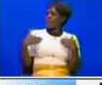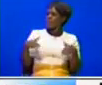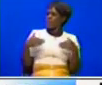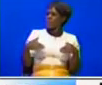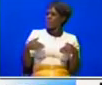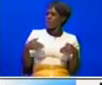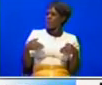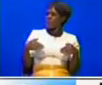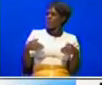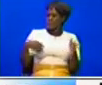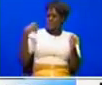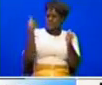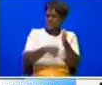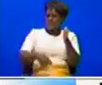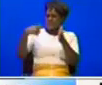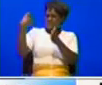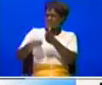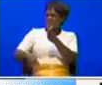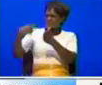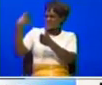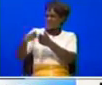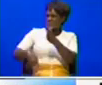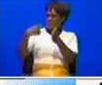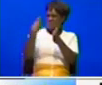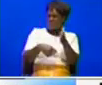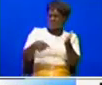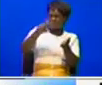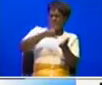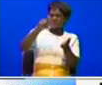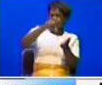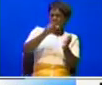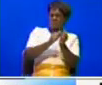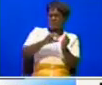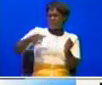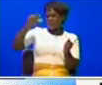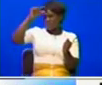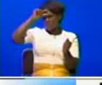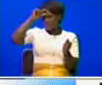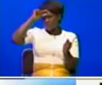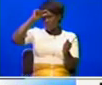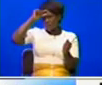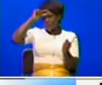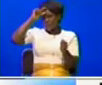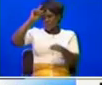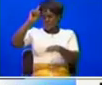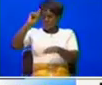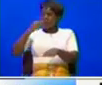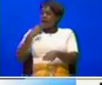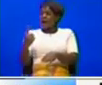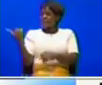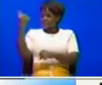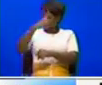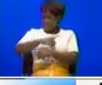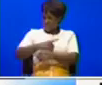all the taxes, the licenses which have been hiked by the county government in my first 100 days in